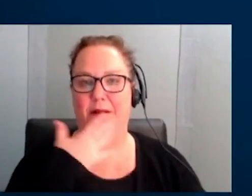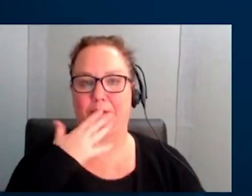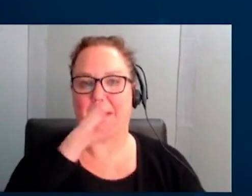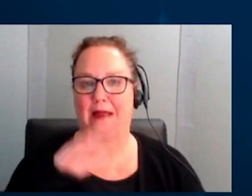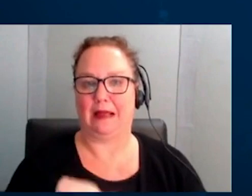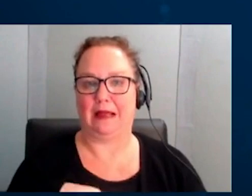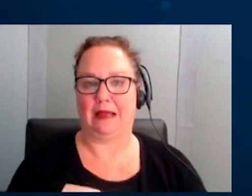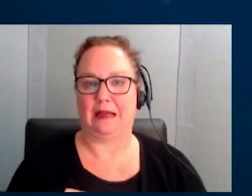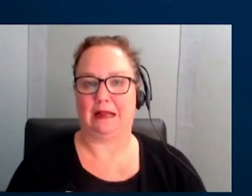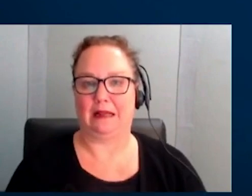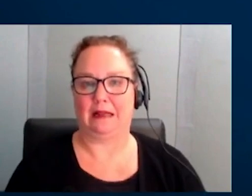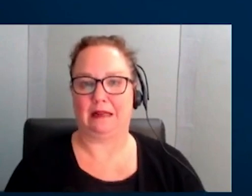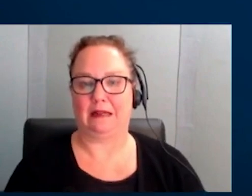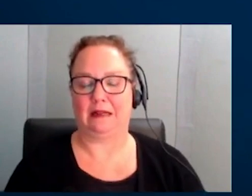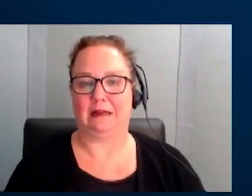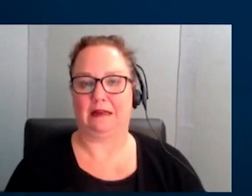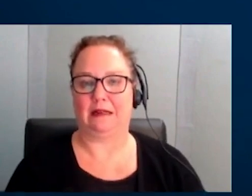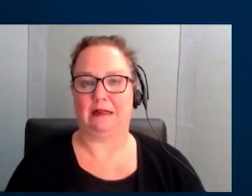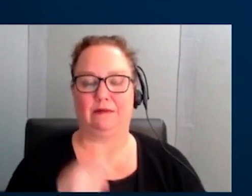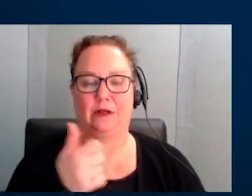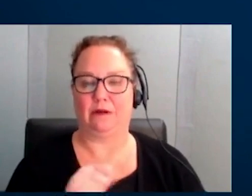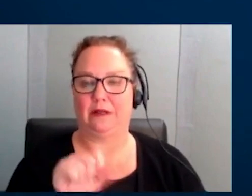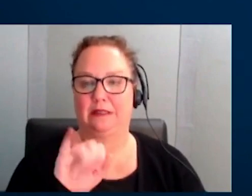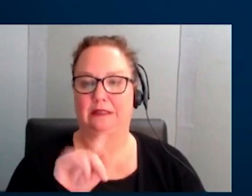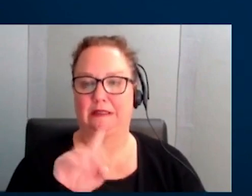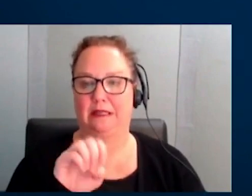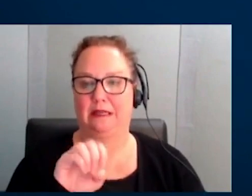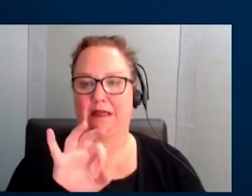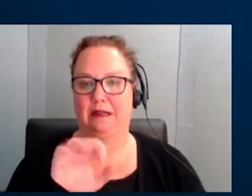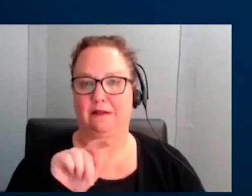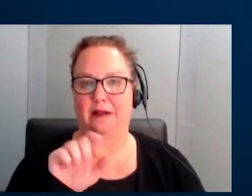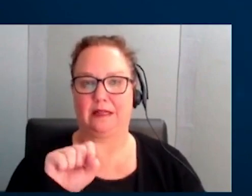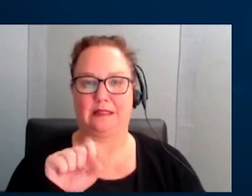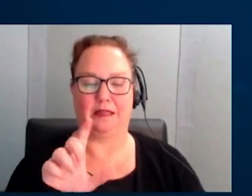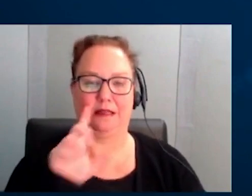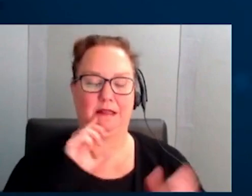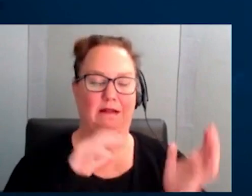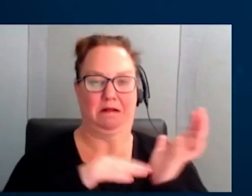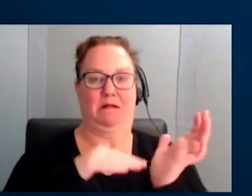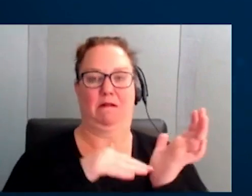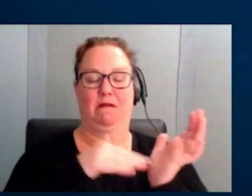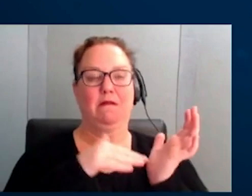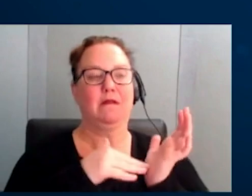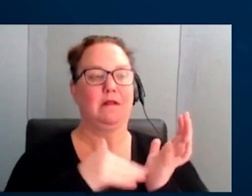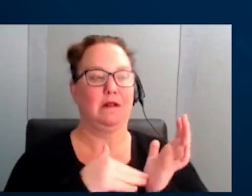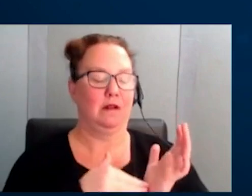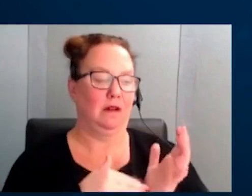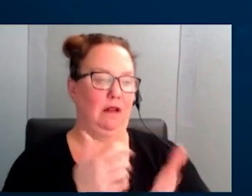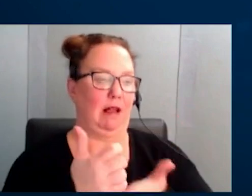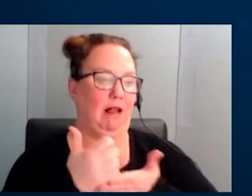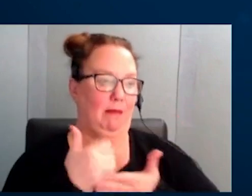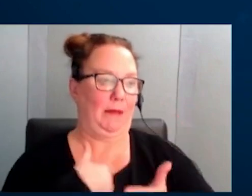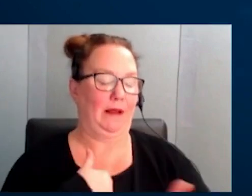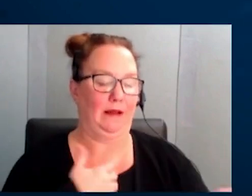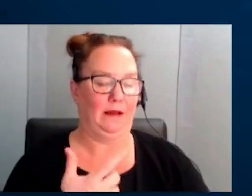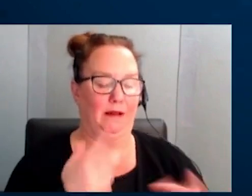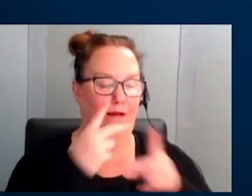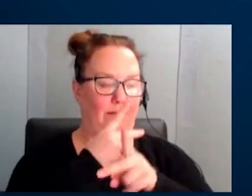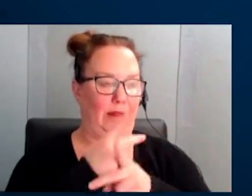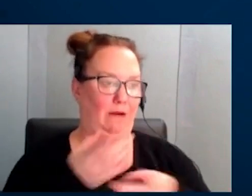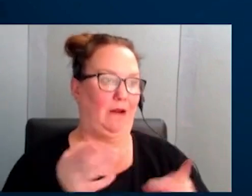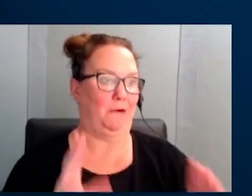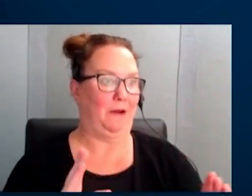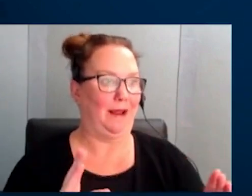anything like that. And if there were any side effects, Dr. Sethi was, for the most part, able to, help me out and figure a way around